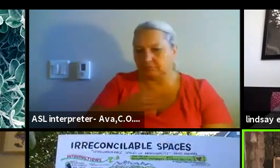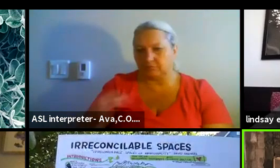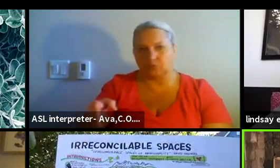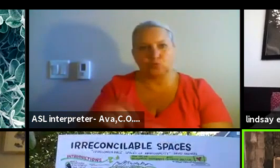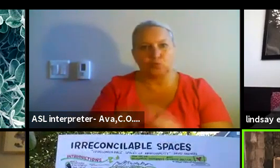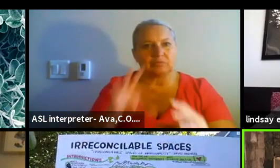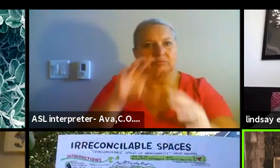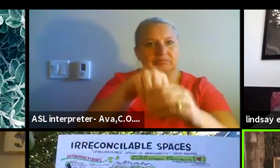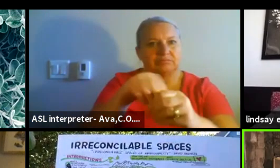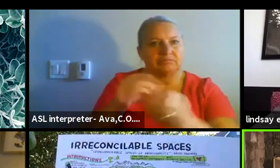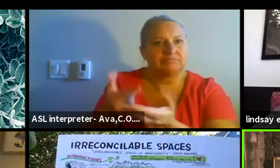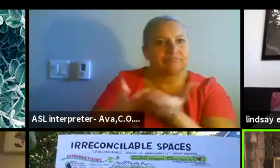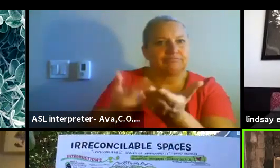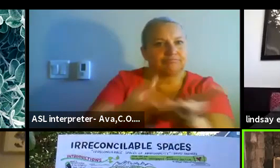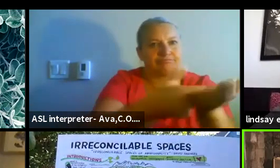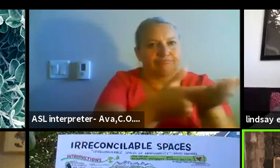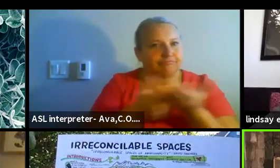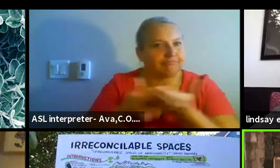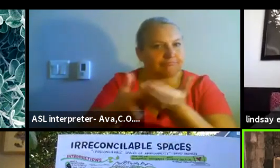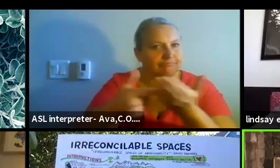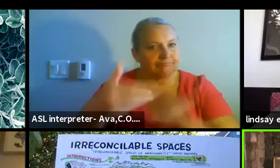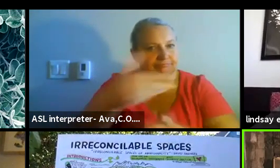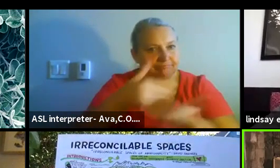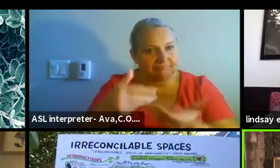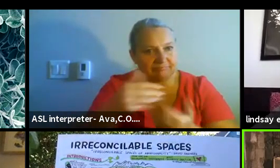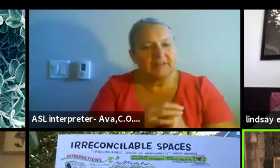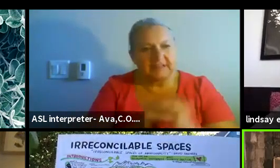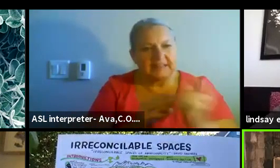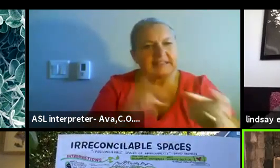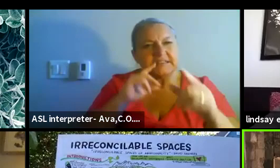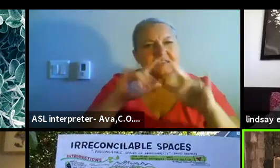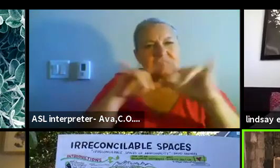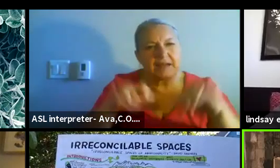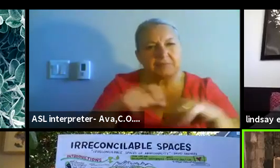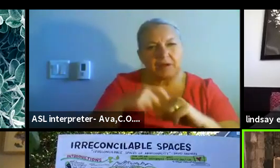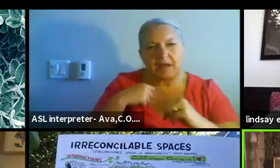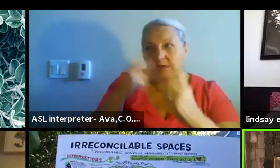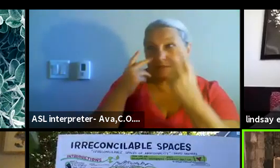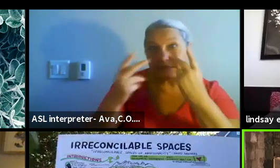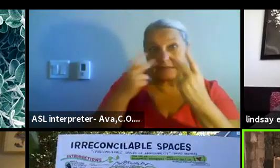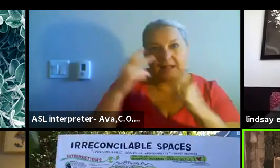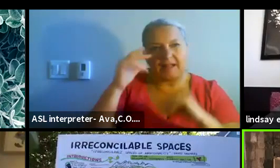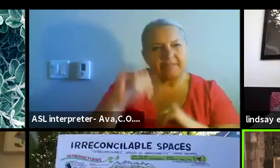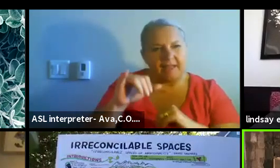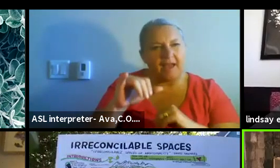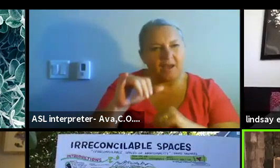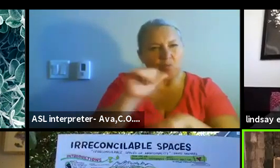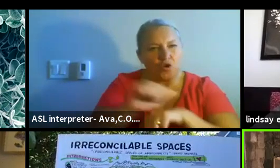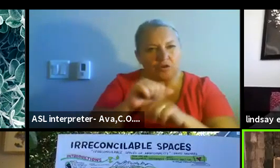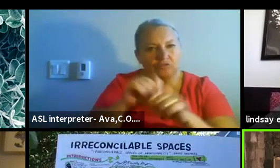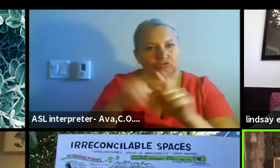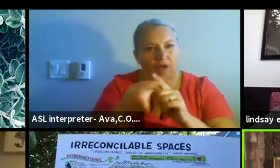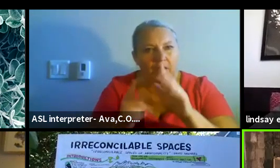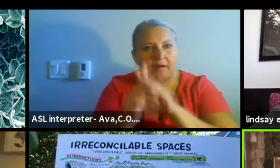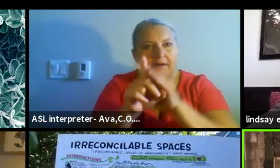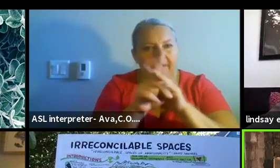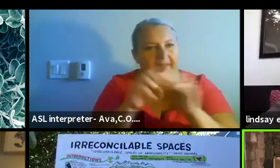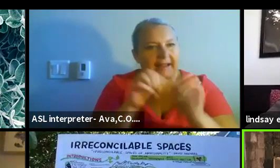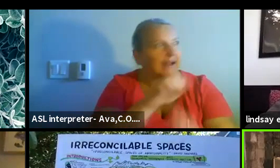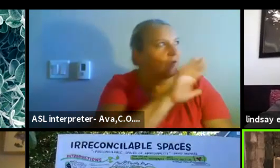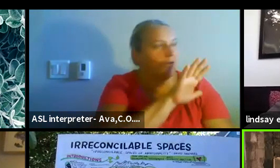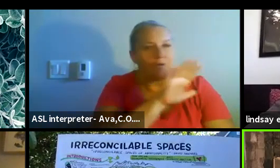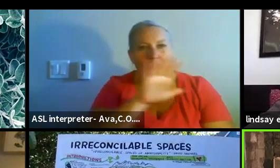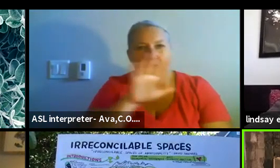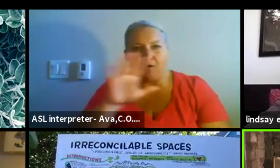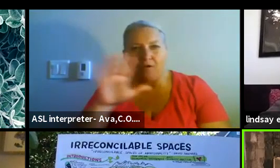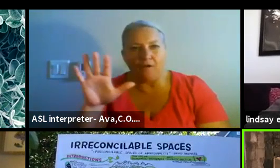me also that I am seeing these spaces spring up and work across Turtle Island. They may not be names